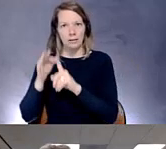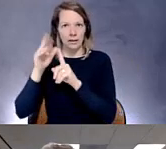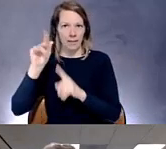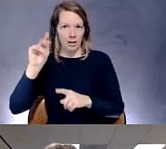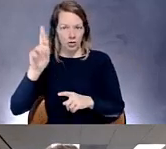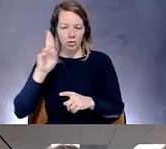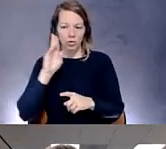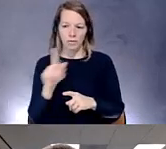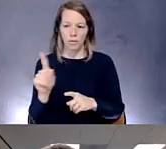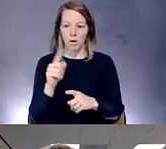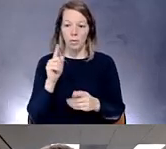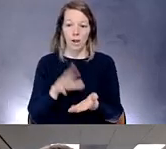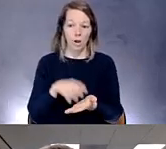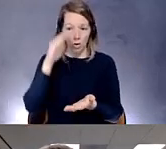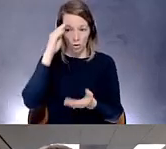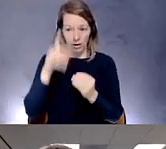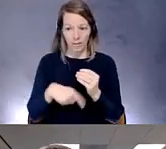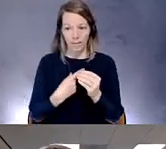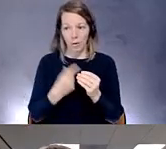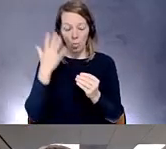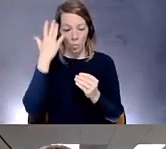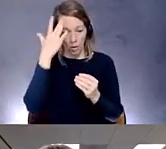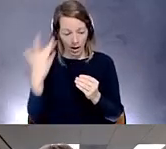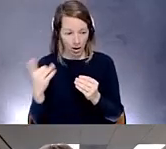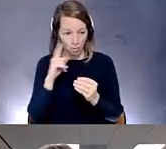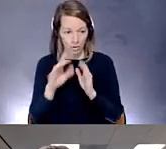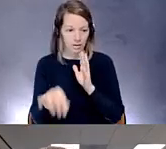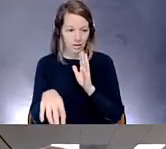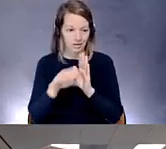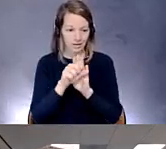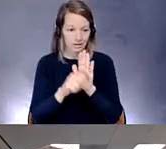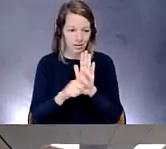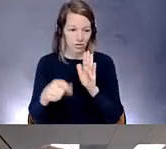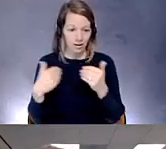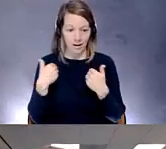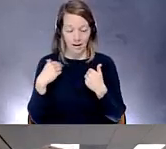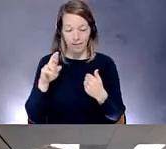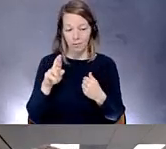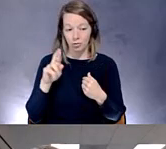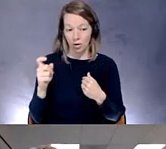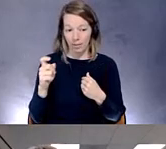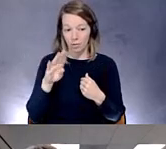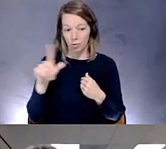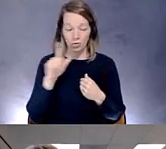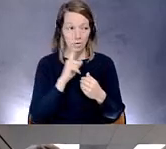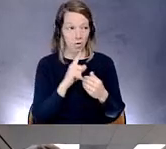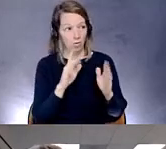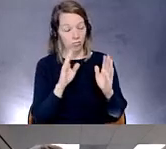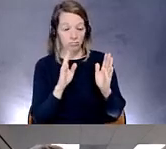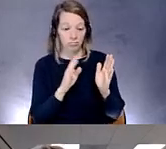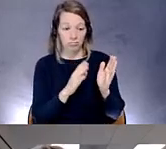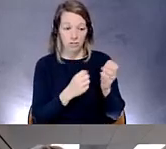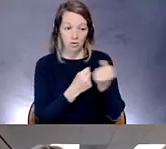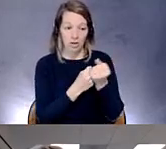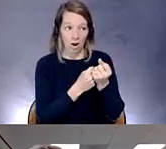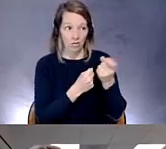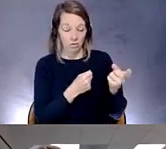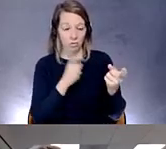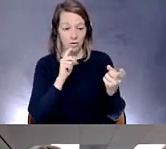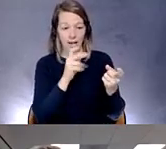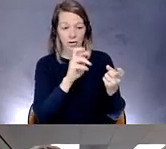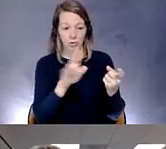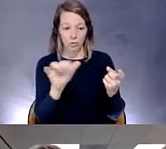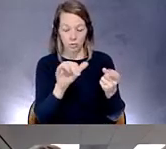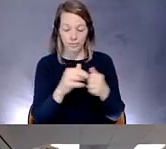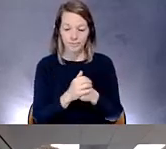which is where we learned about why we should, as a state, should have a prescriber tool, because we learned from Kaiser. So shout out to Kaiser too. This